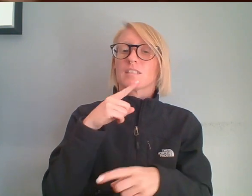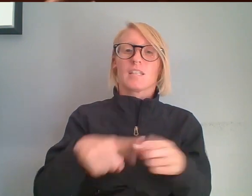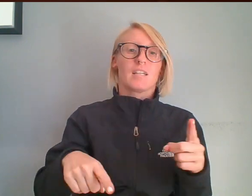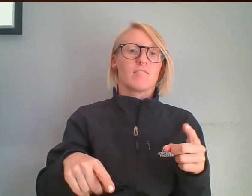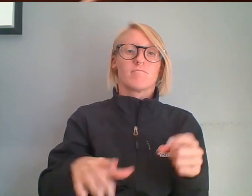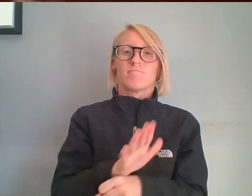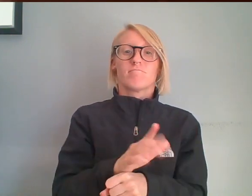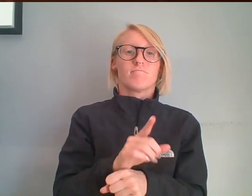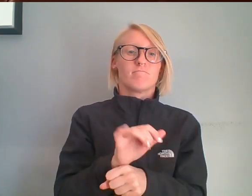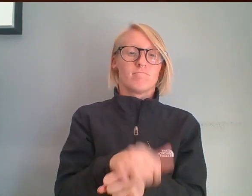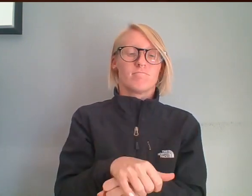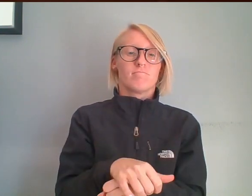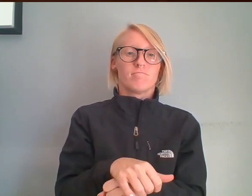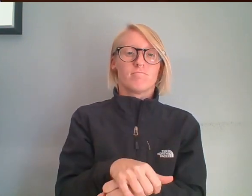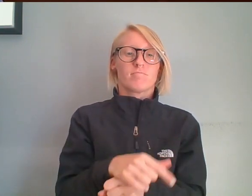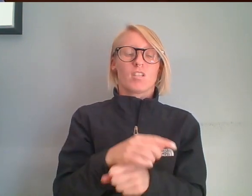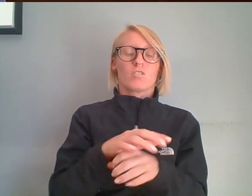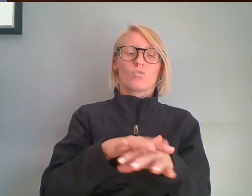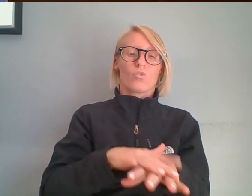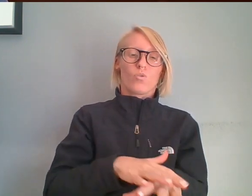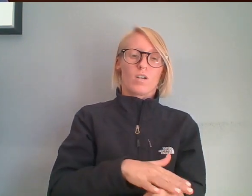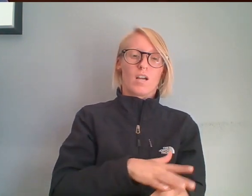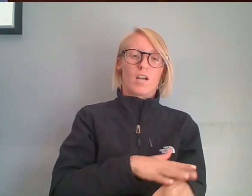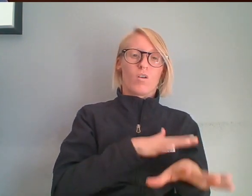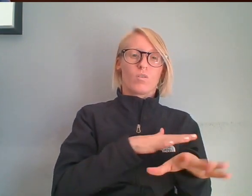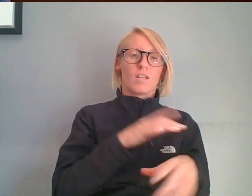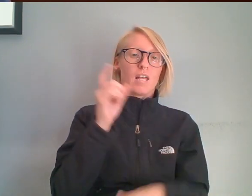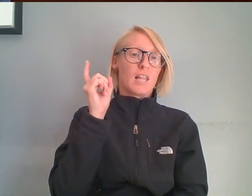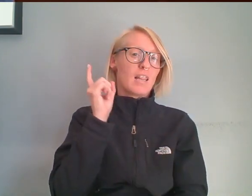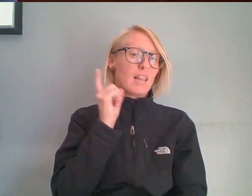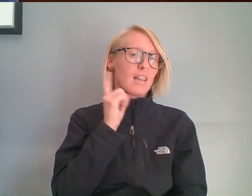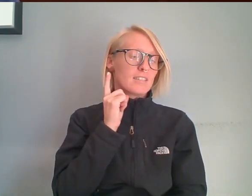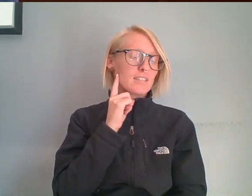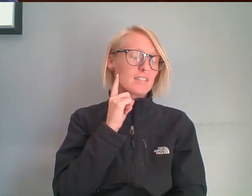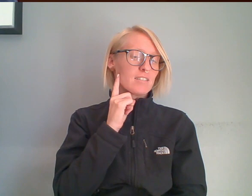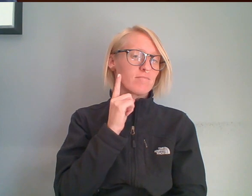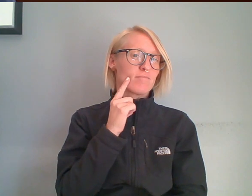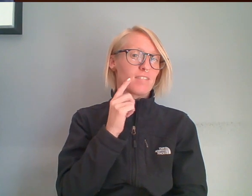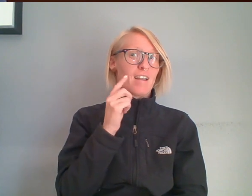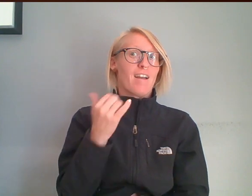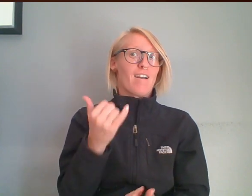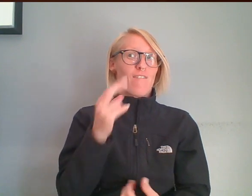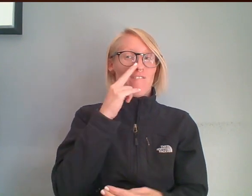to slow down and listen. I have a fun game to play.